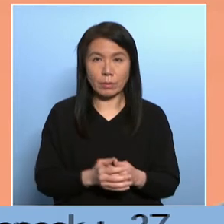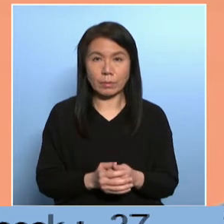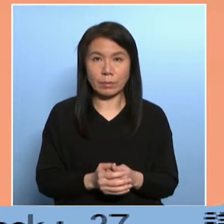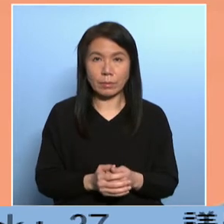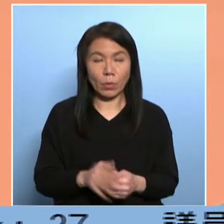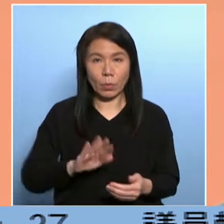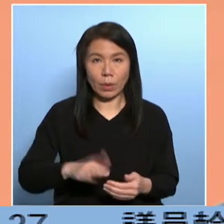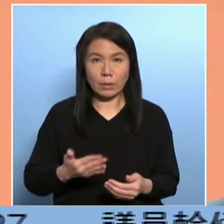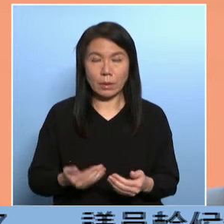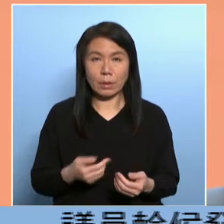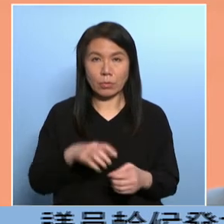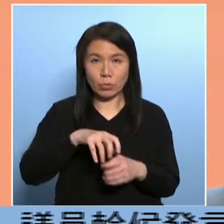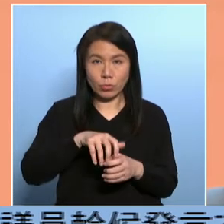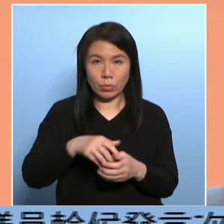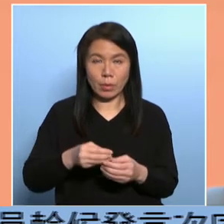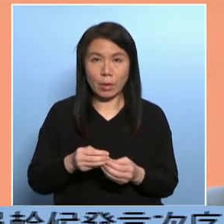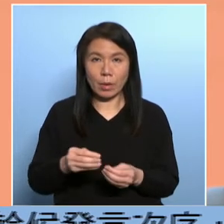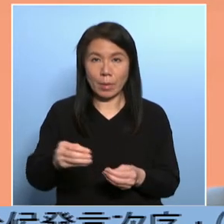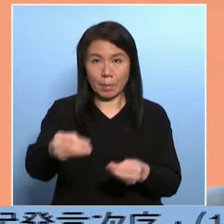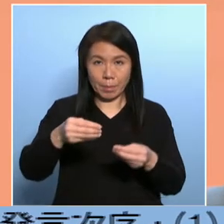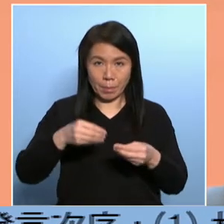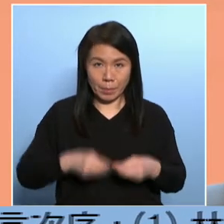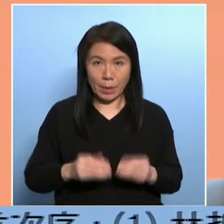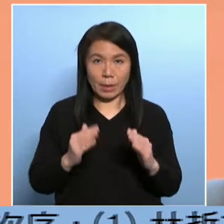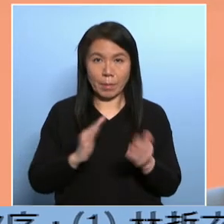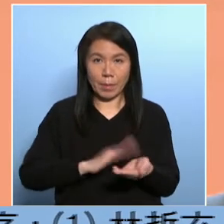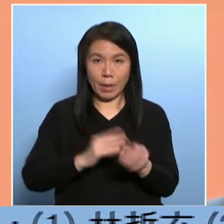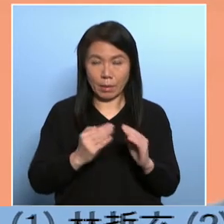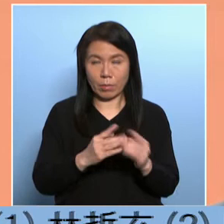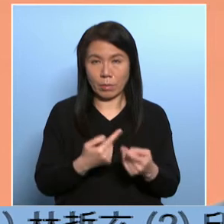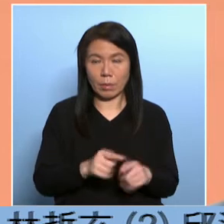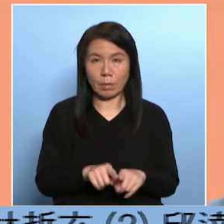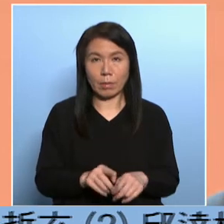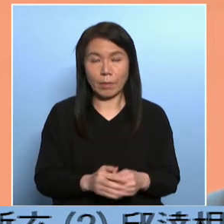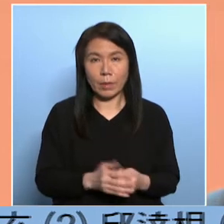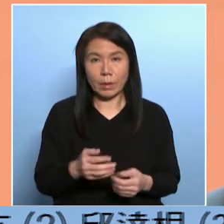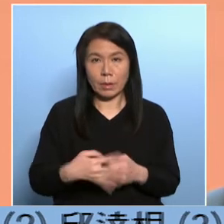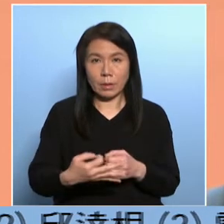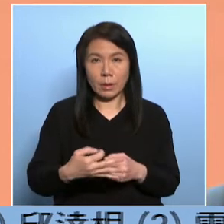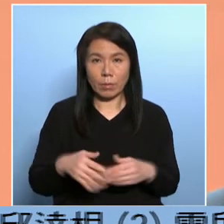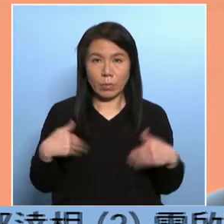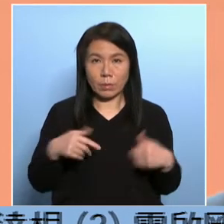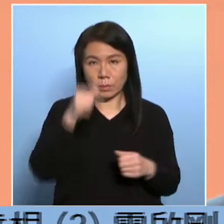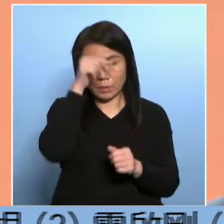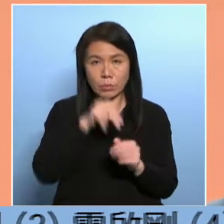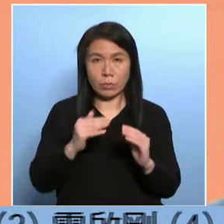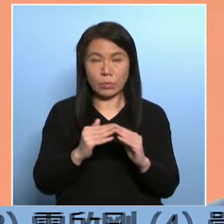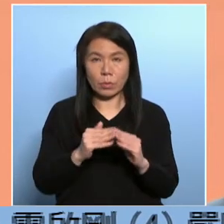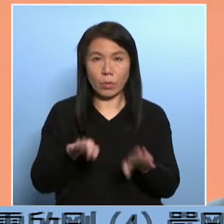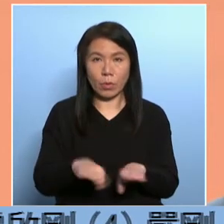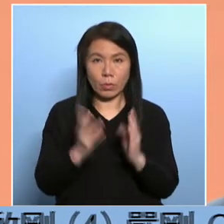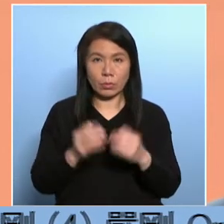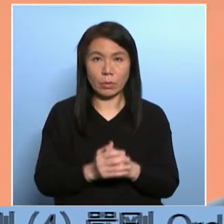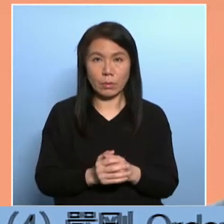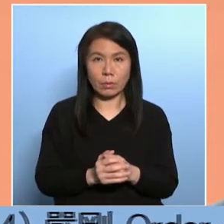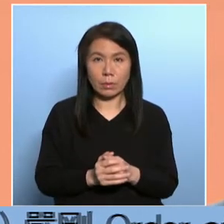And when manpower permits, we should also consider delivering the bottles to their door.